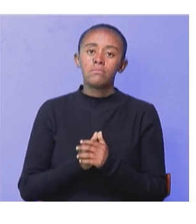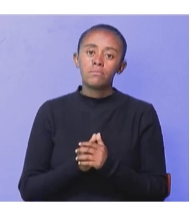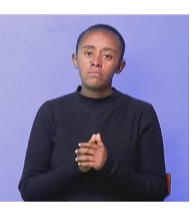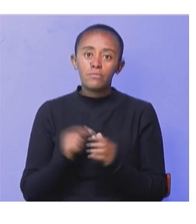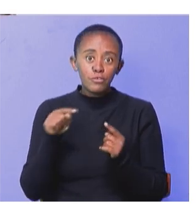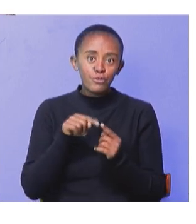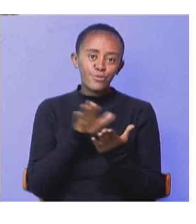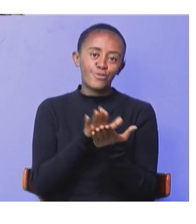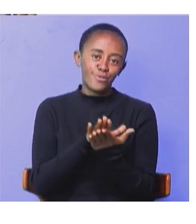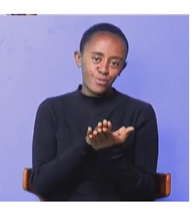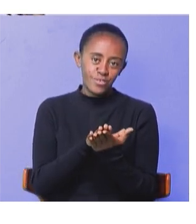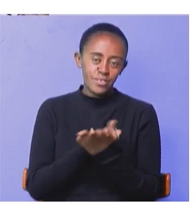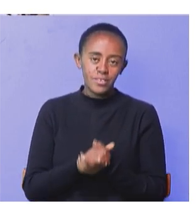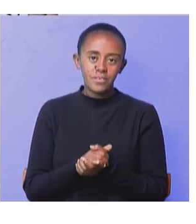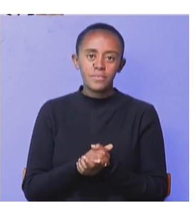to school.